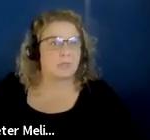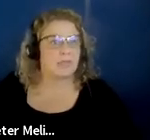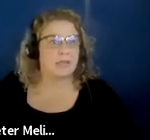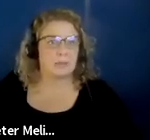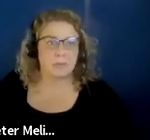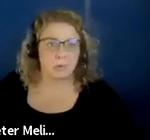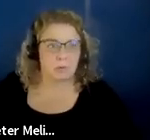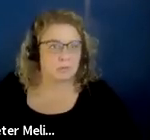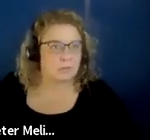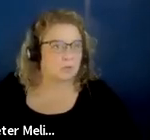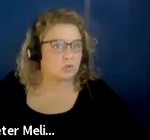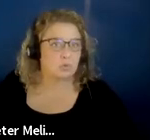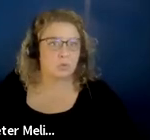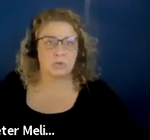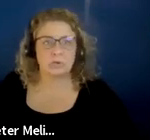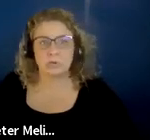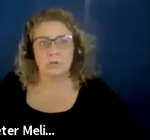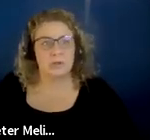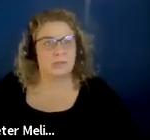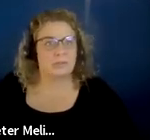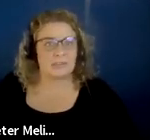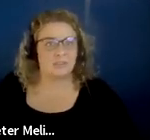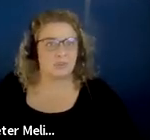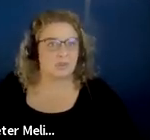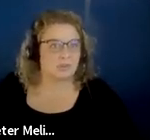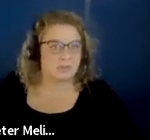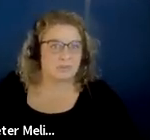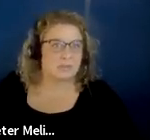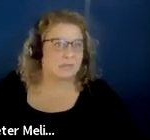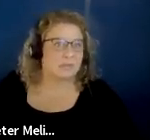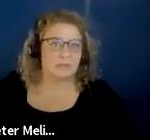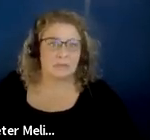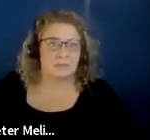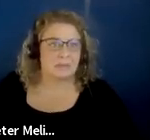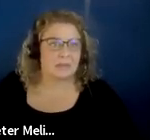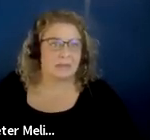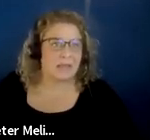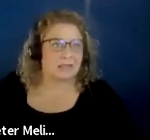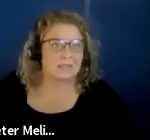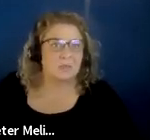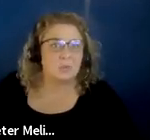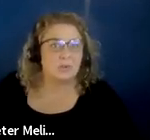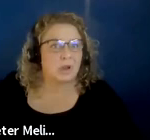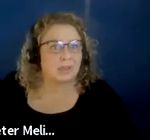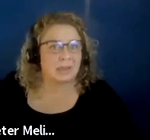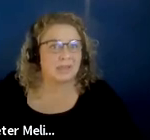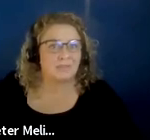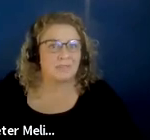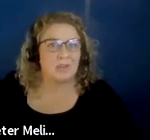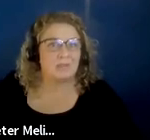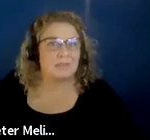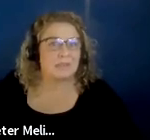working with them, not working with the social worker. The teachers at the school are not